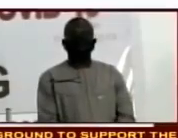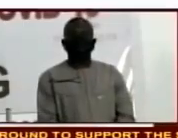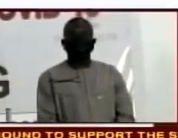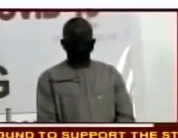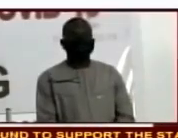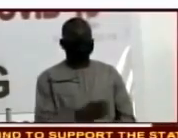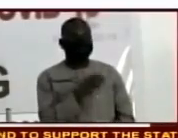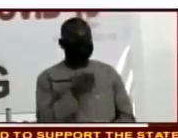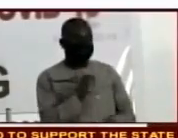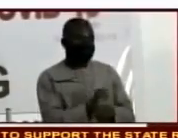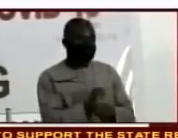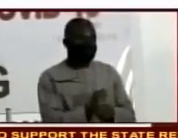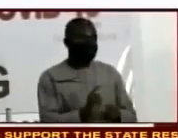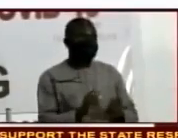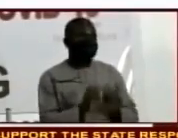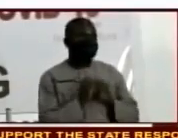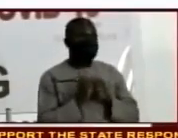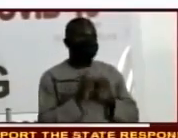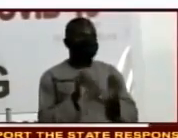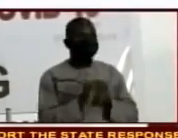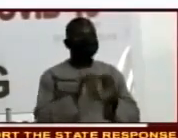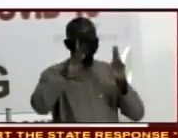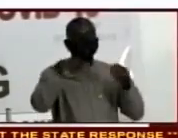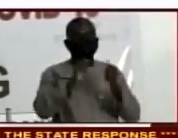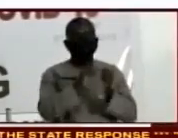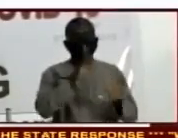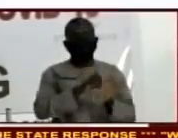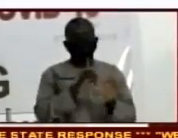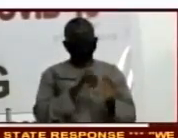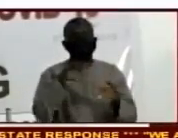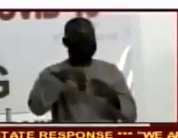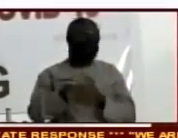alliance with the PWDs in Nigeria.